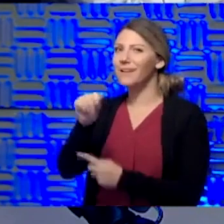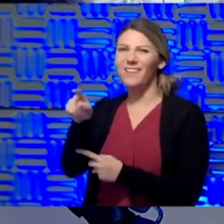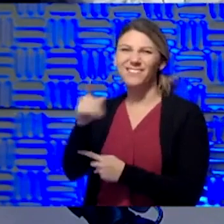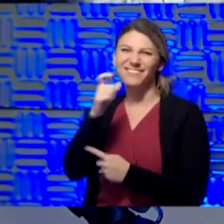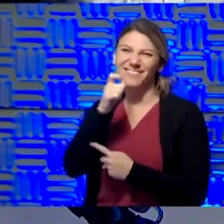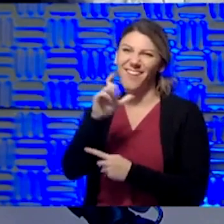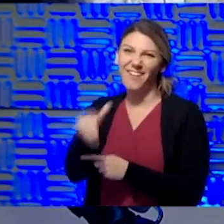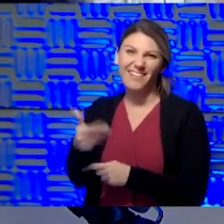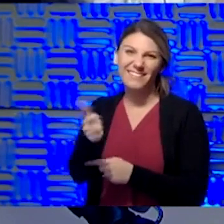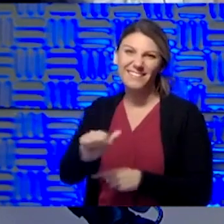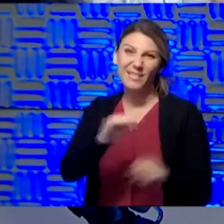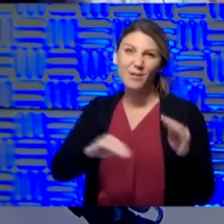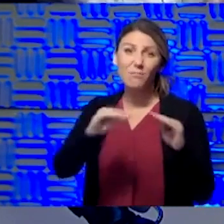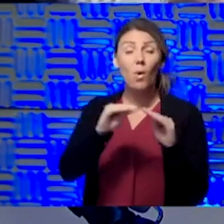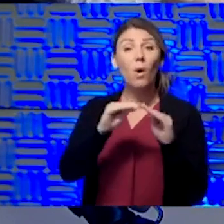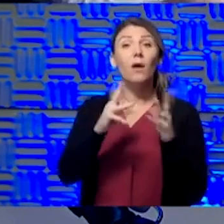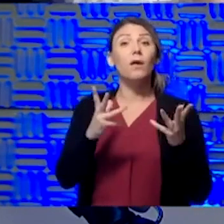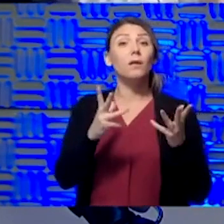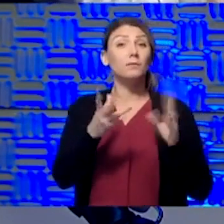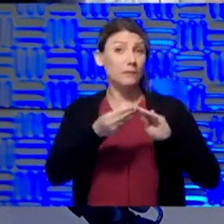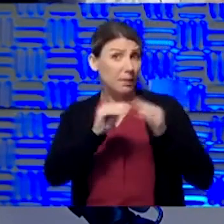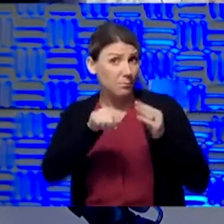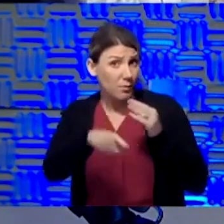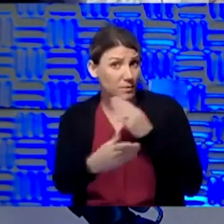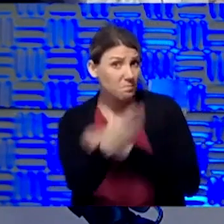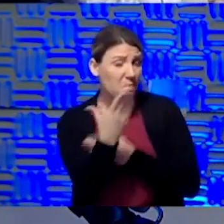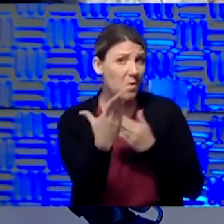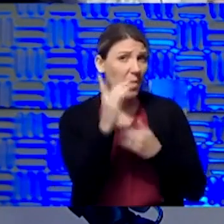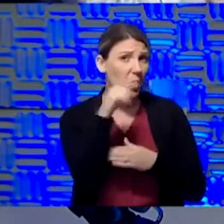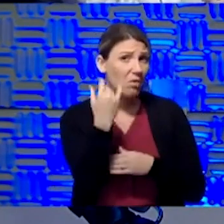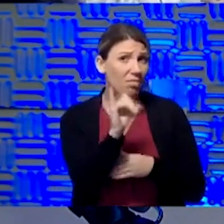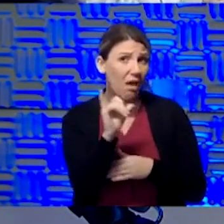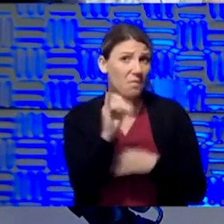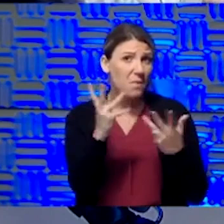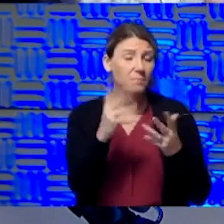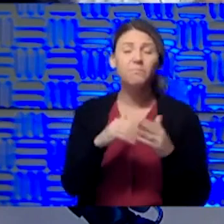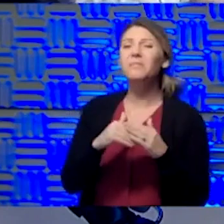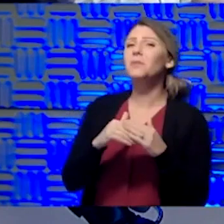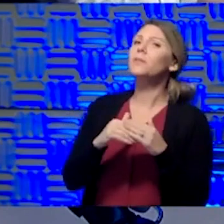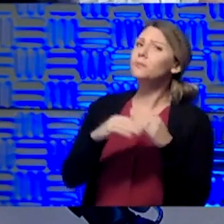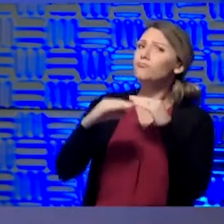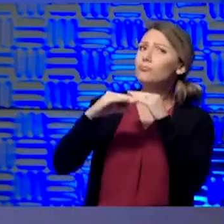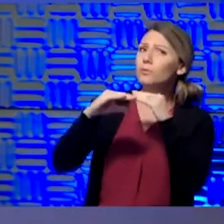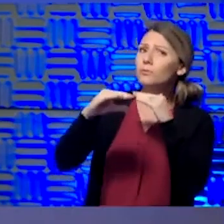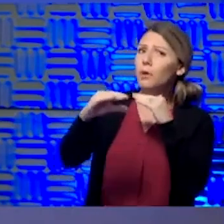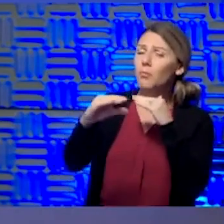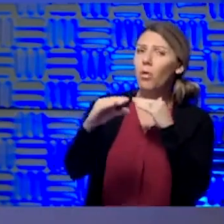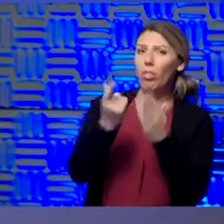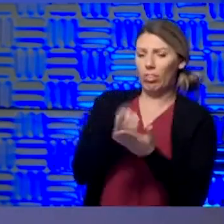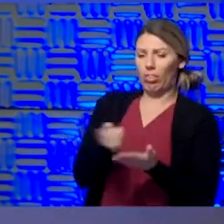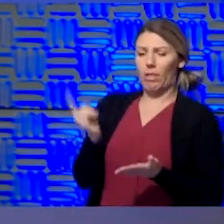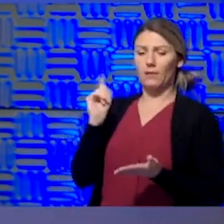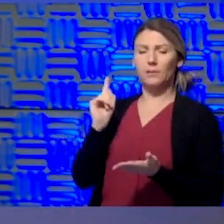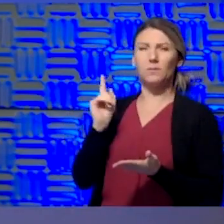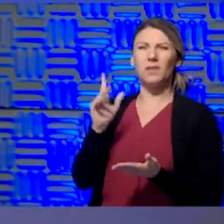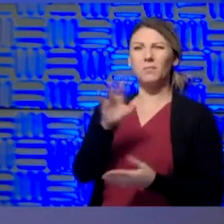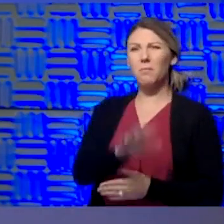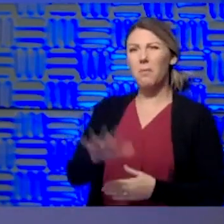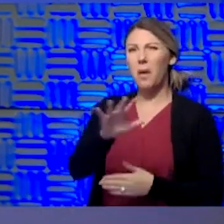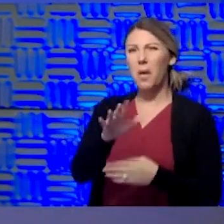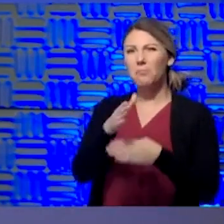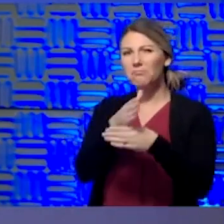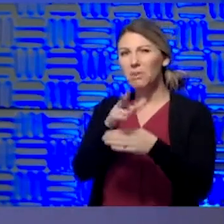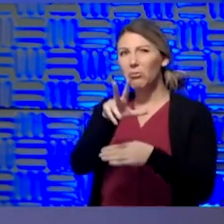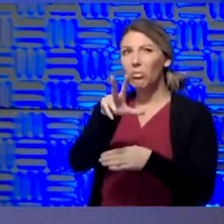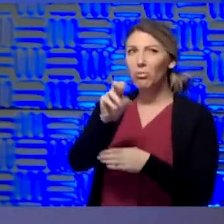numbers like this morning? Numbers really are fairly stable. You know, last week we had a lot of mid-30s to